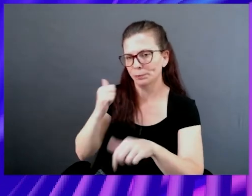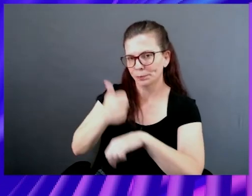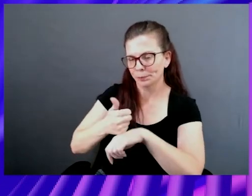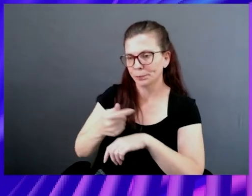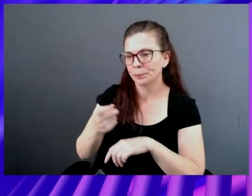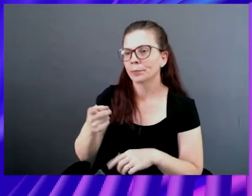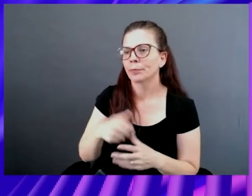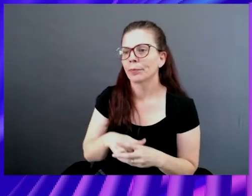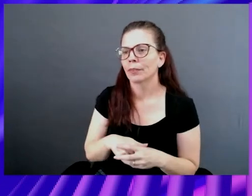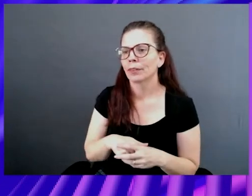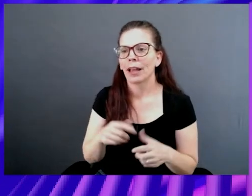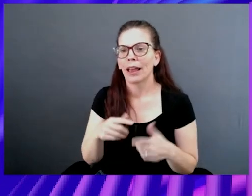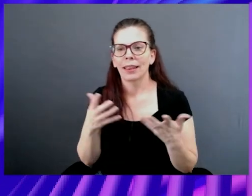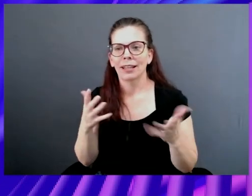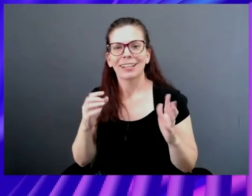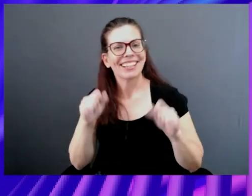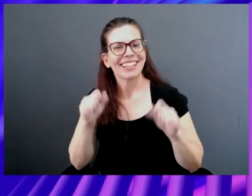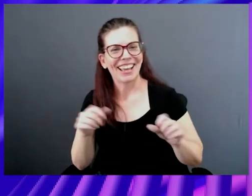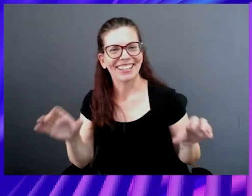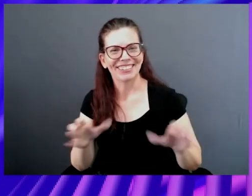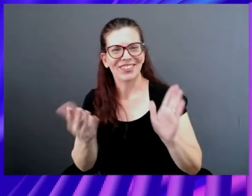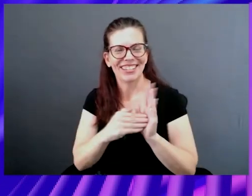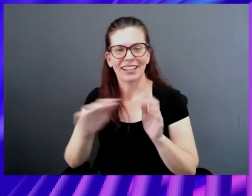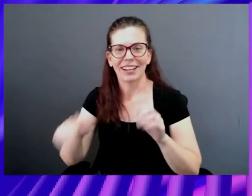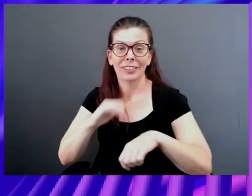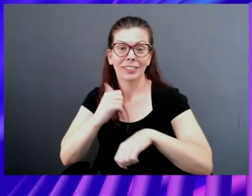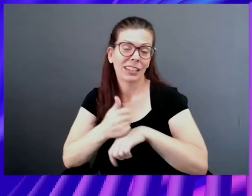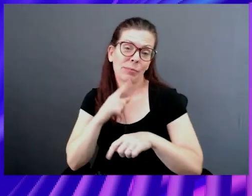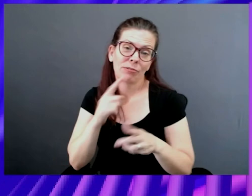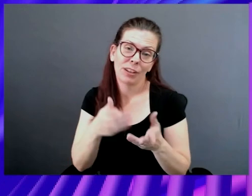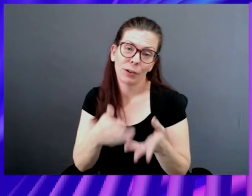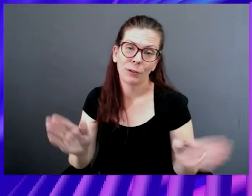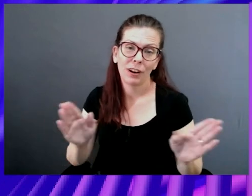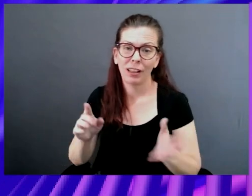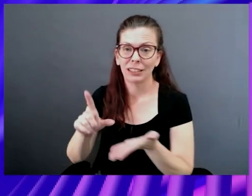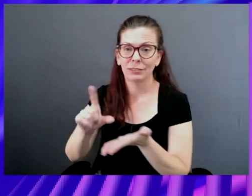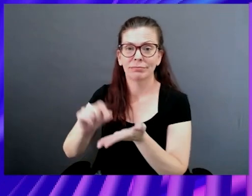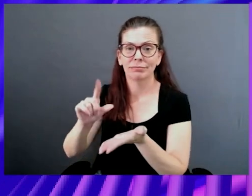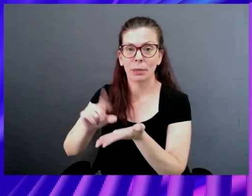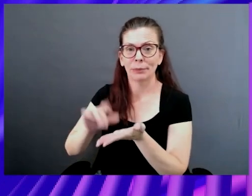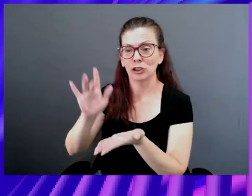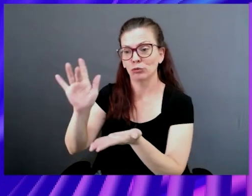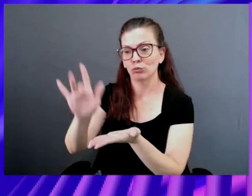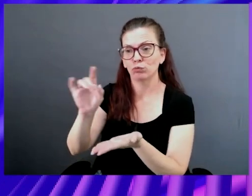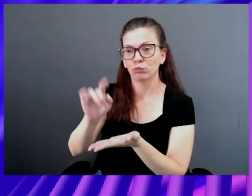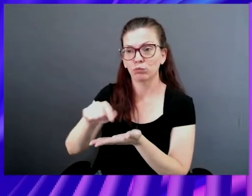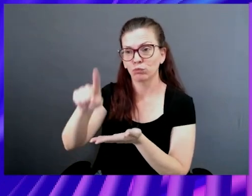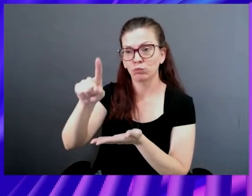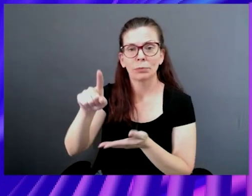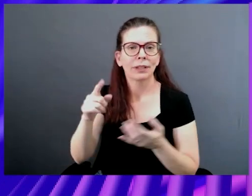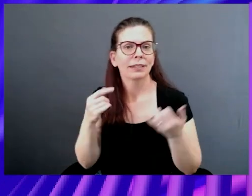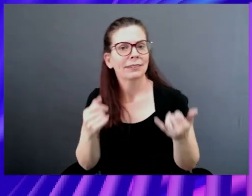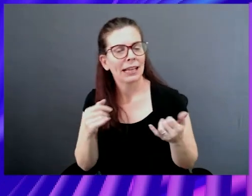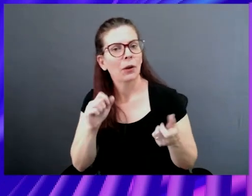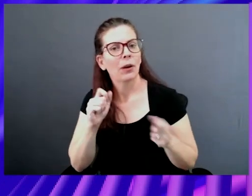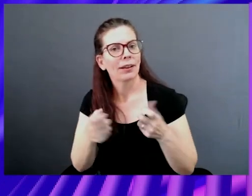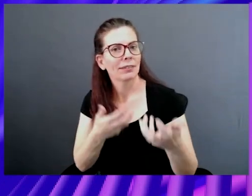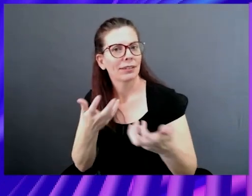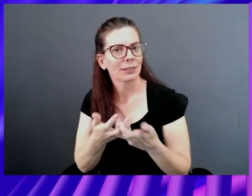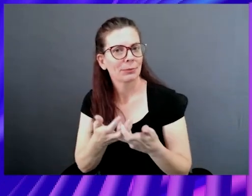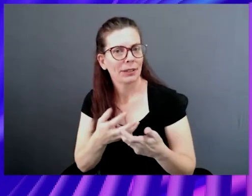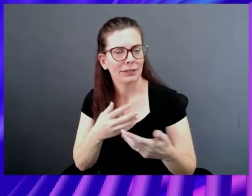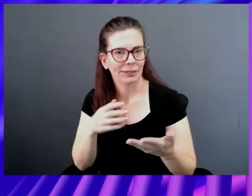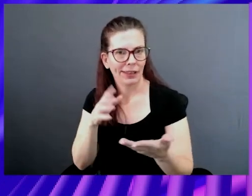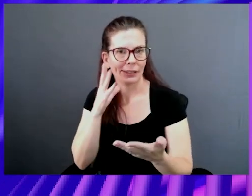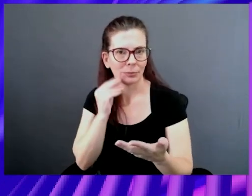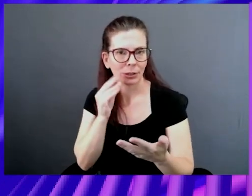And there, I could go again through all the other settings, but overall, I can just push publish. And there we go. So now I was able to customize the experience, add new